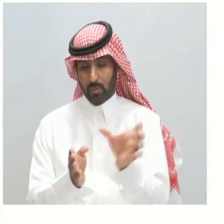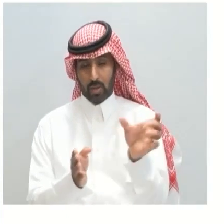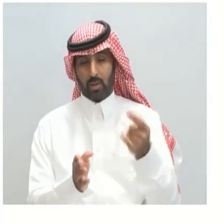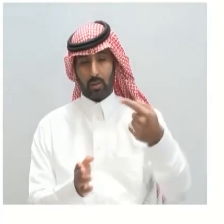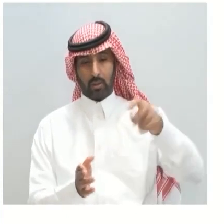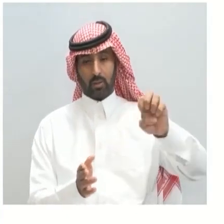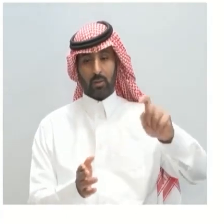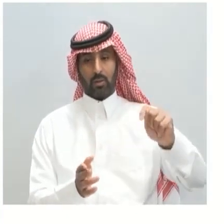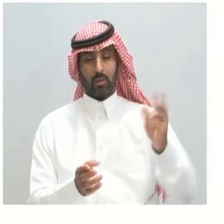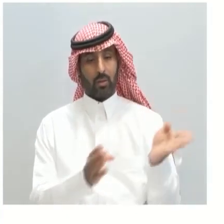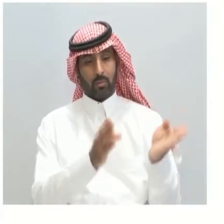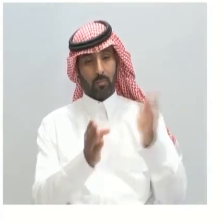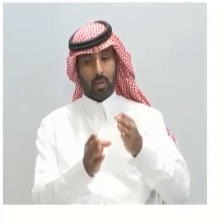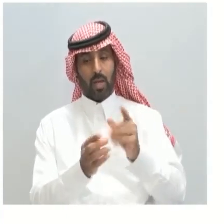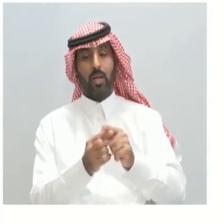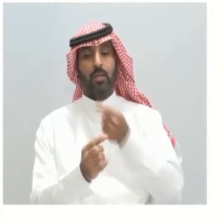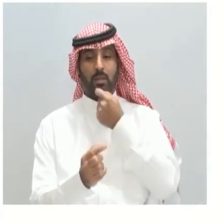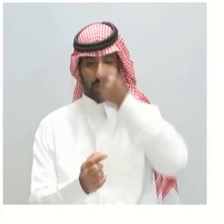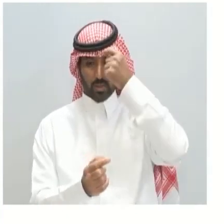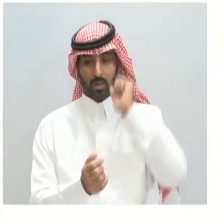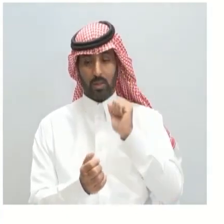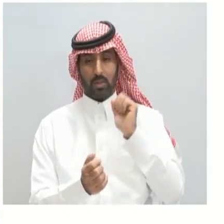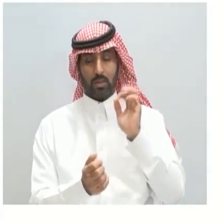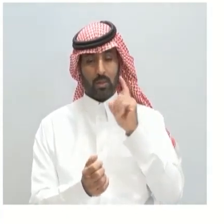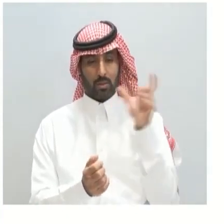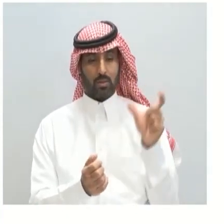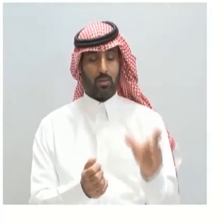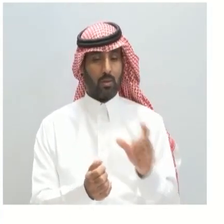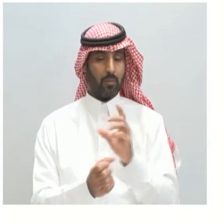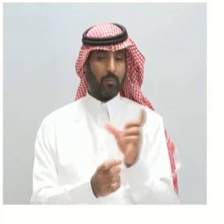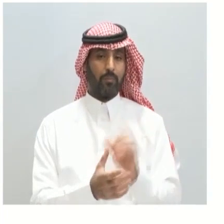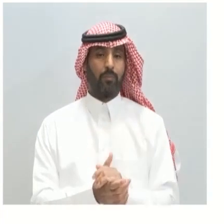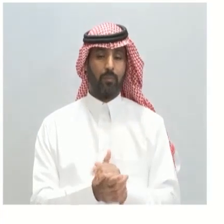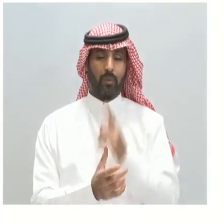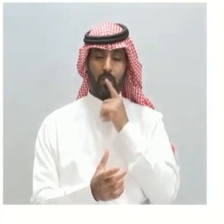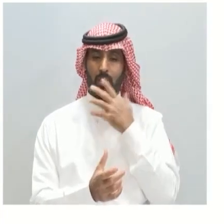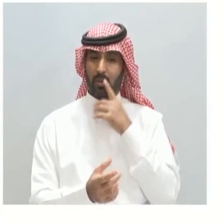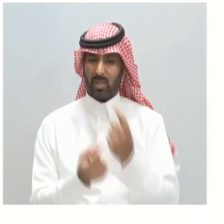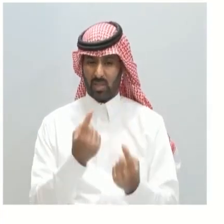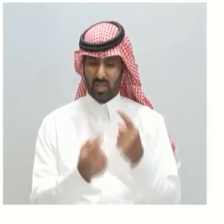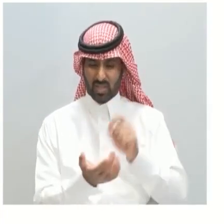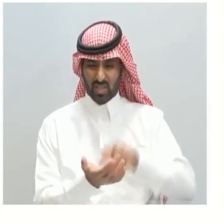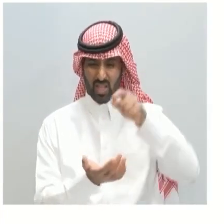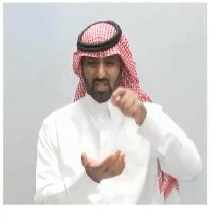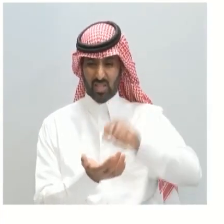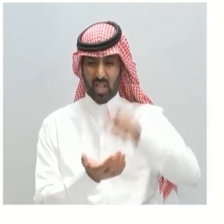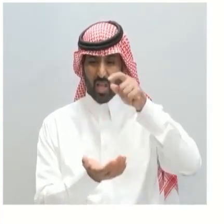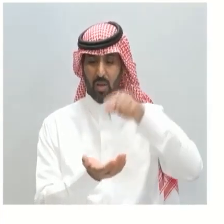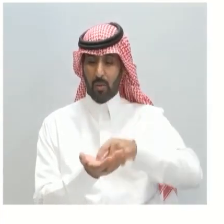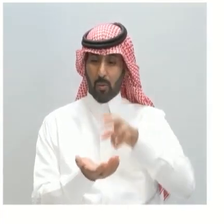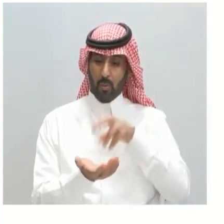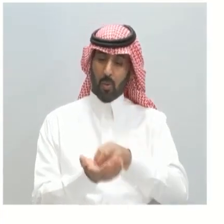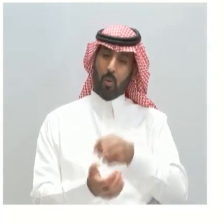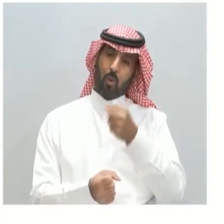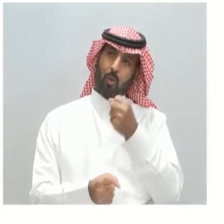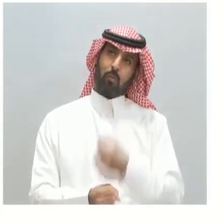one, get, can be followed by an adjective. Let's see the examples here. The grasshopper and the snail got